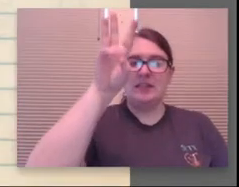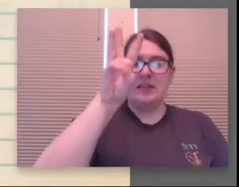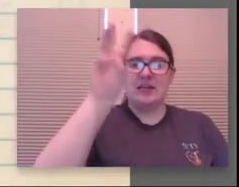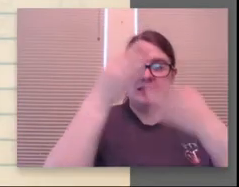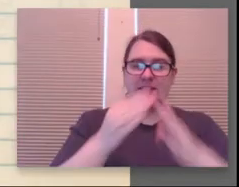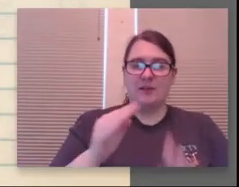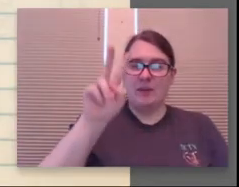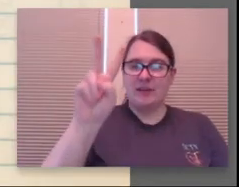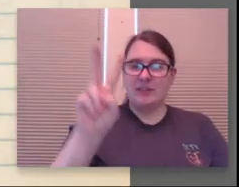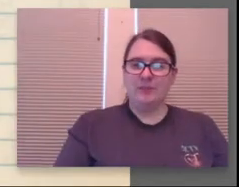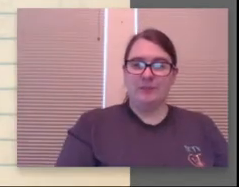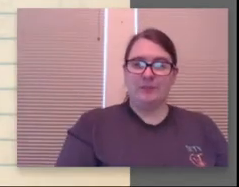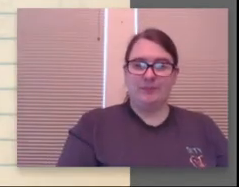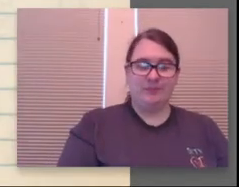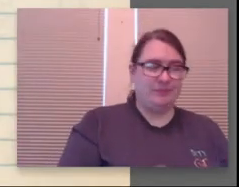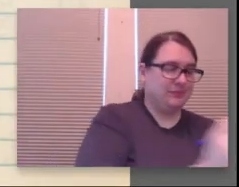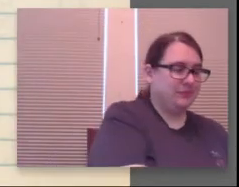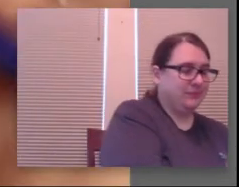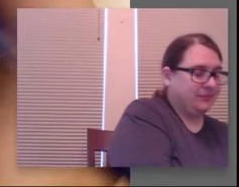What is 6 divided by 2?